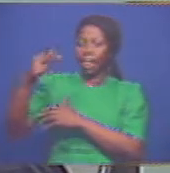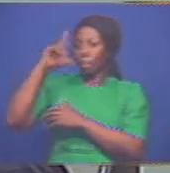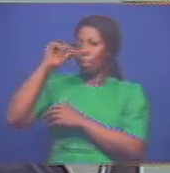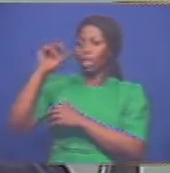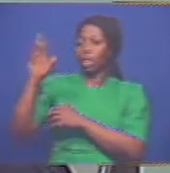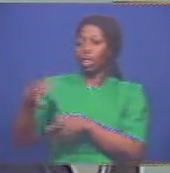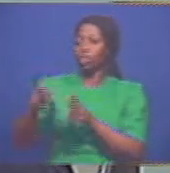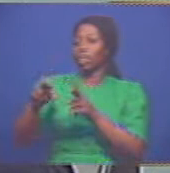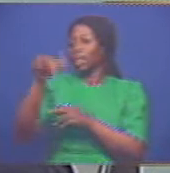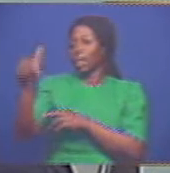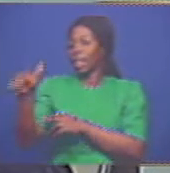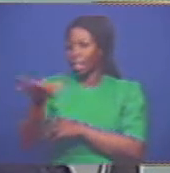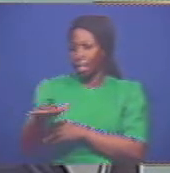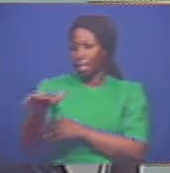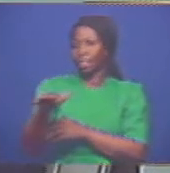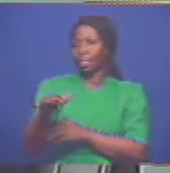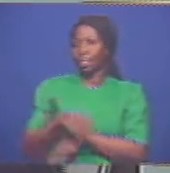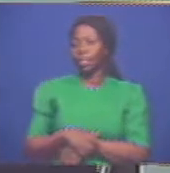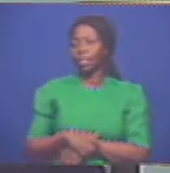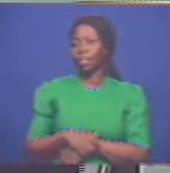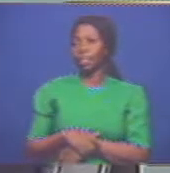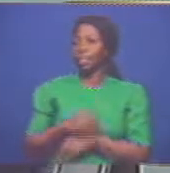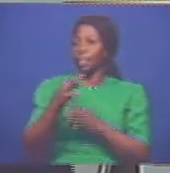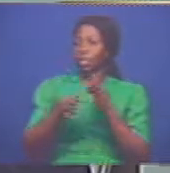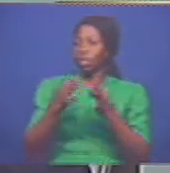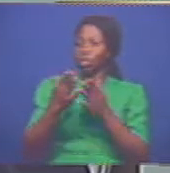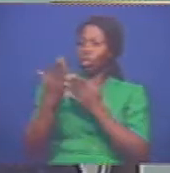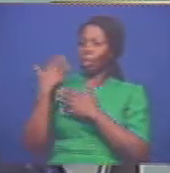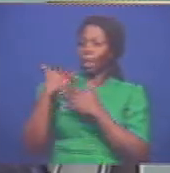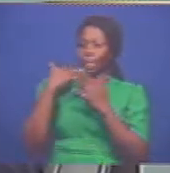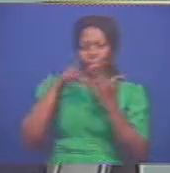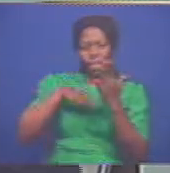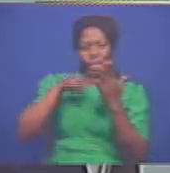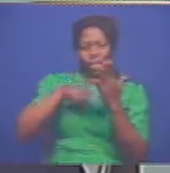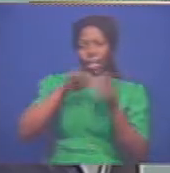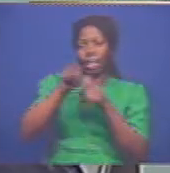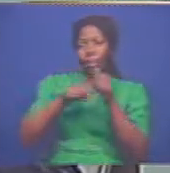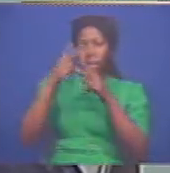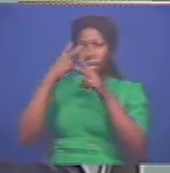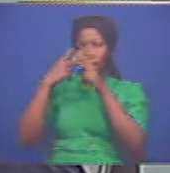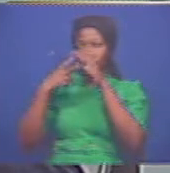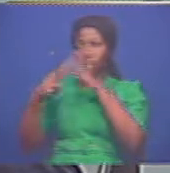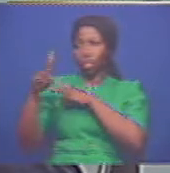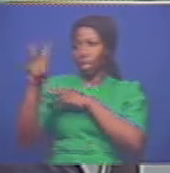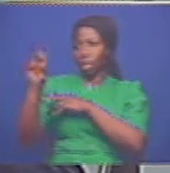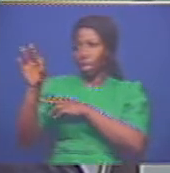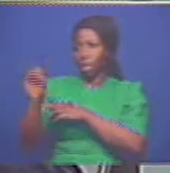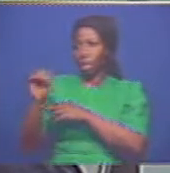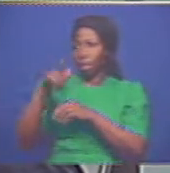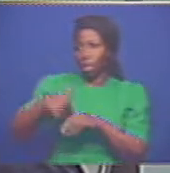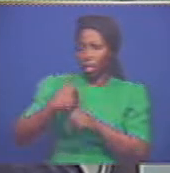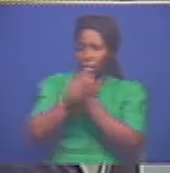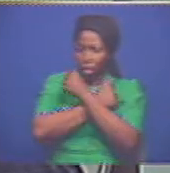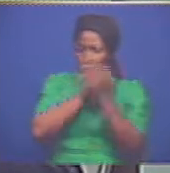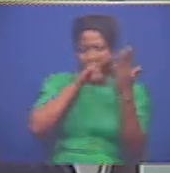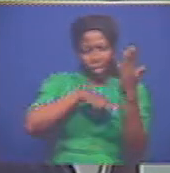stuff. And if you go back and you read about Vision 2030, I love going to that book of Vision